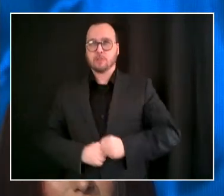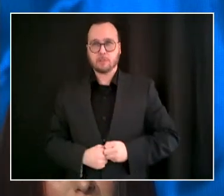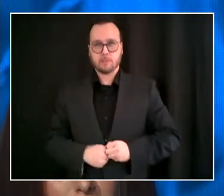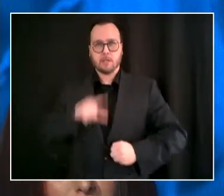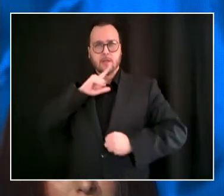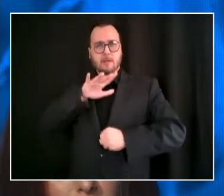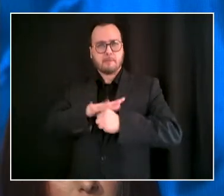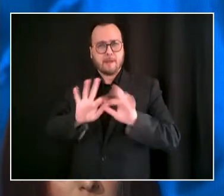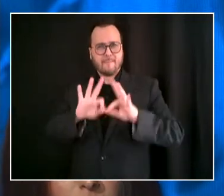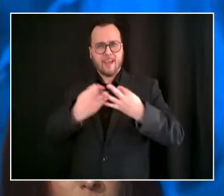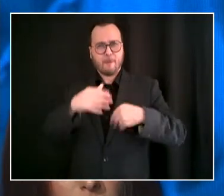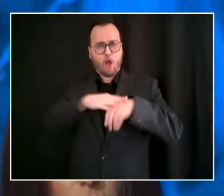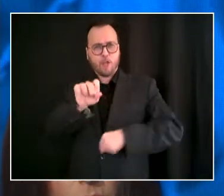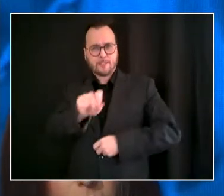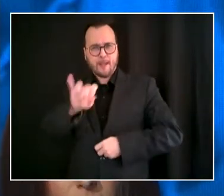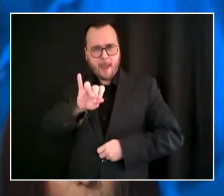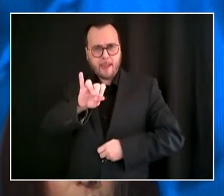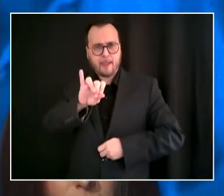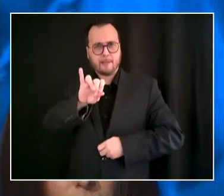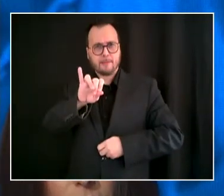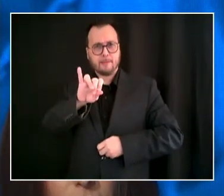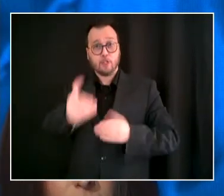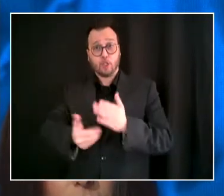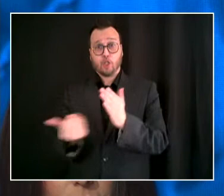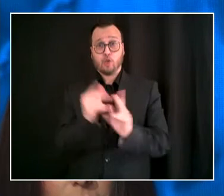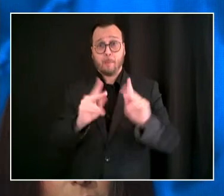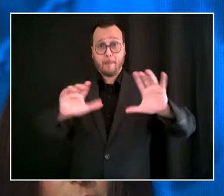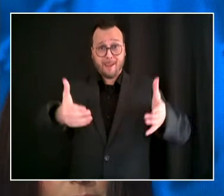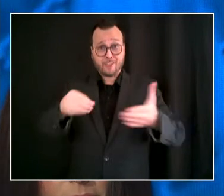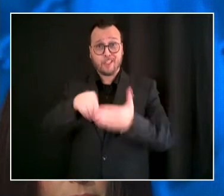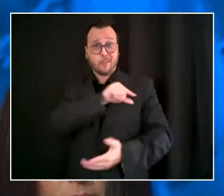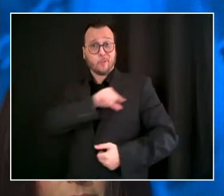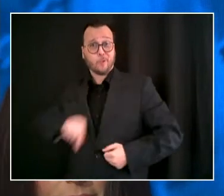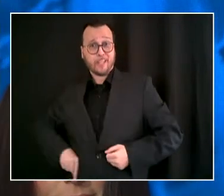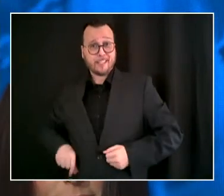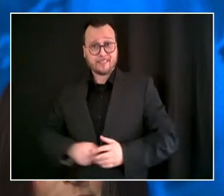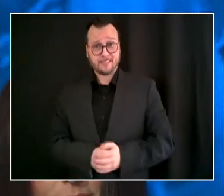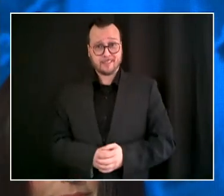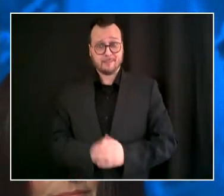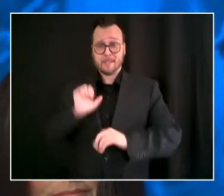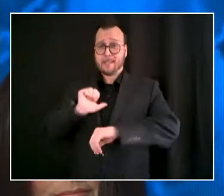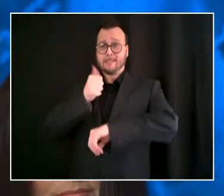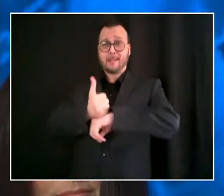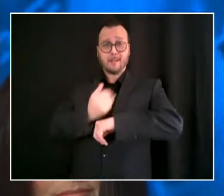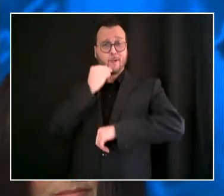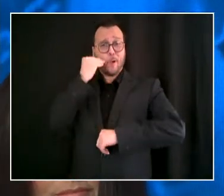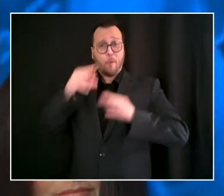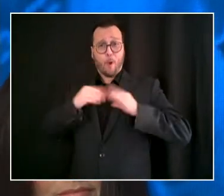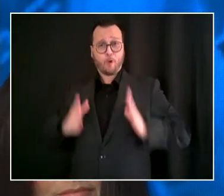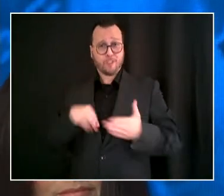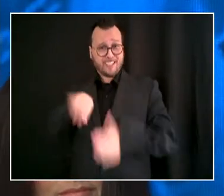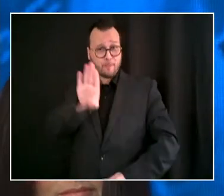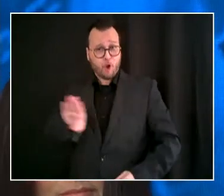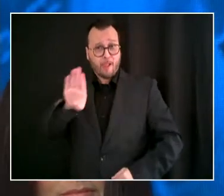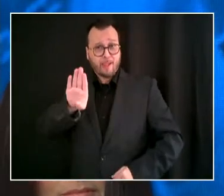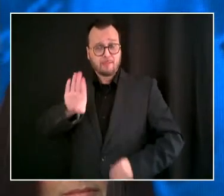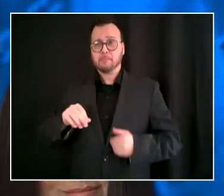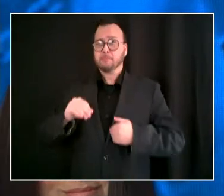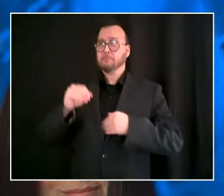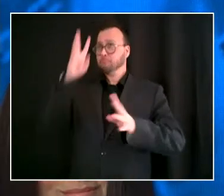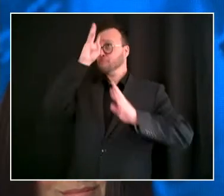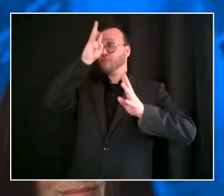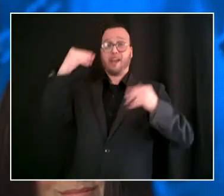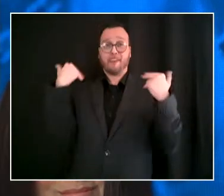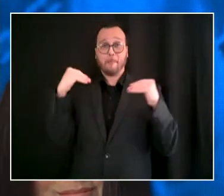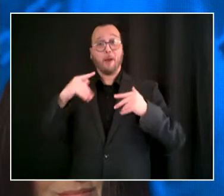on Staten Island, new populations in Queens, established homeowners in Brooklyn, creative hip-hop artists